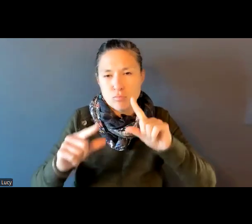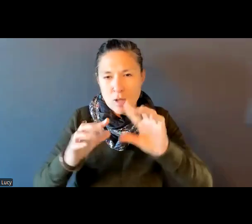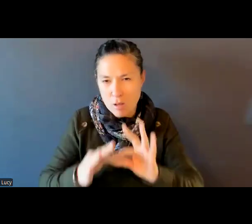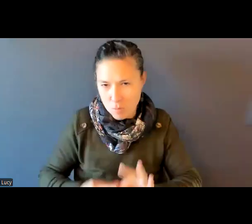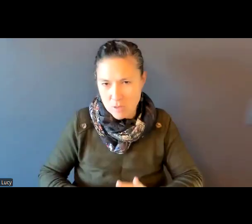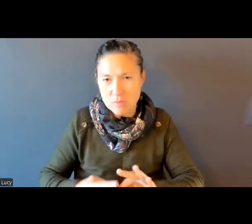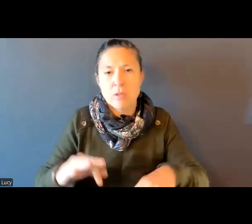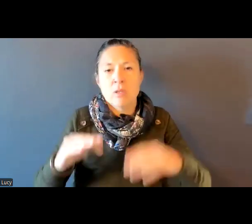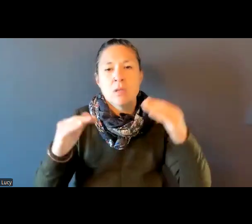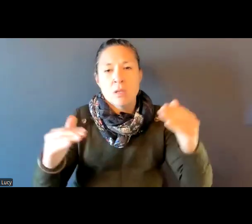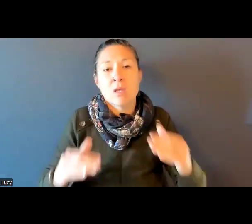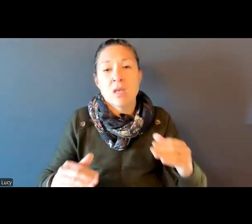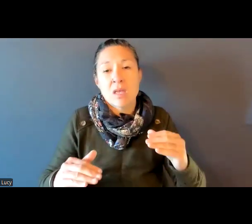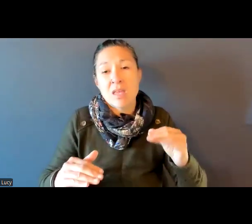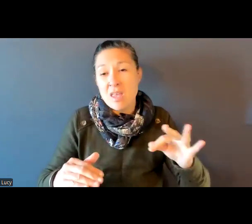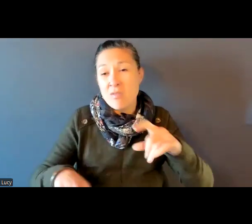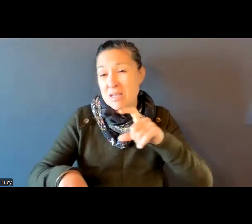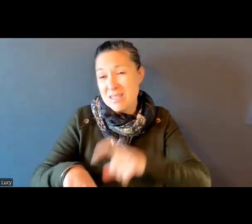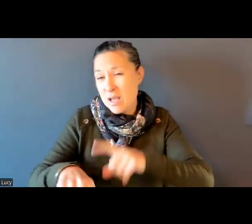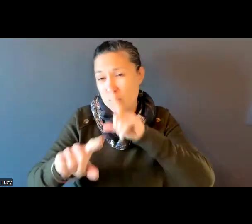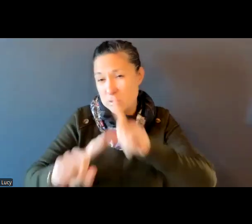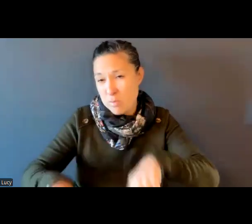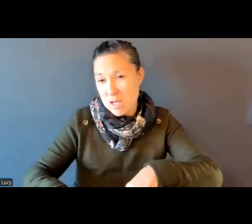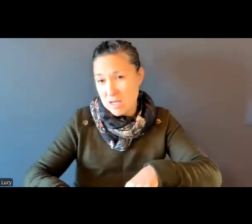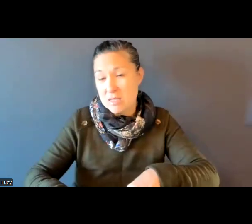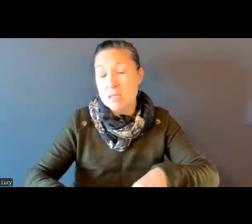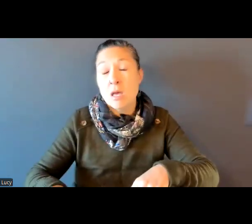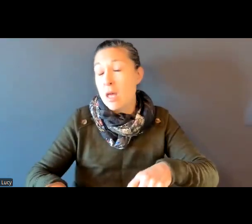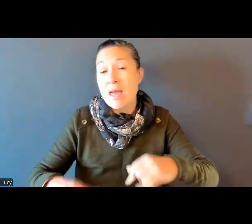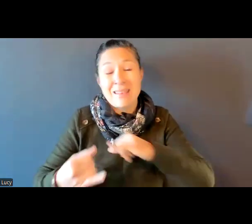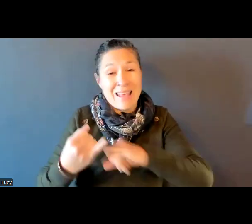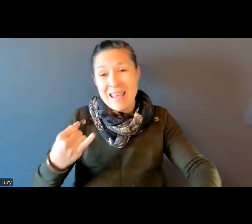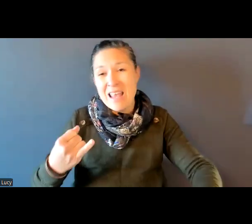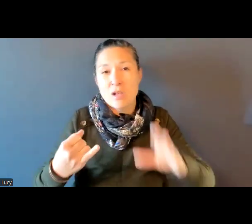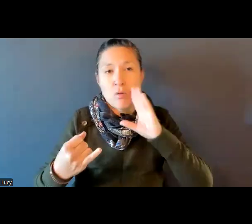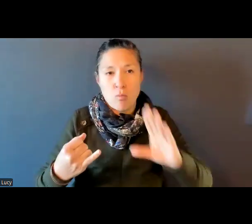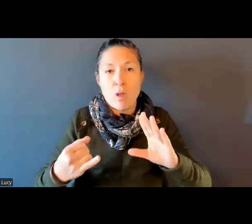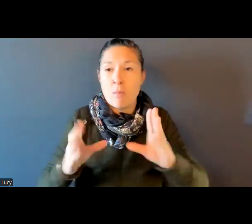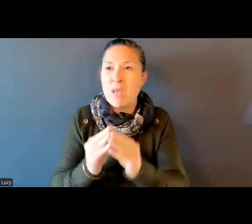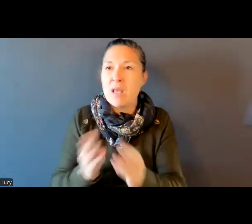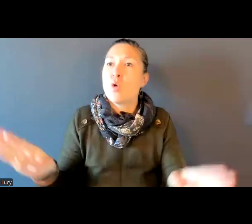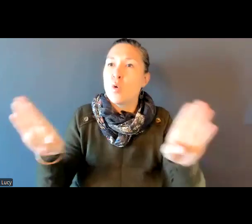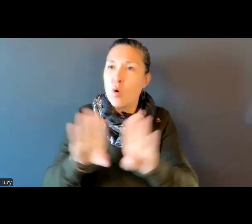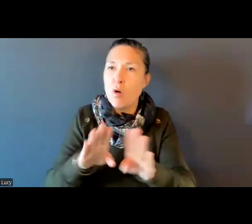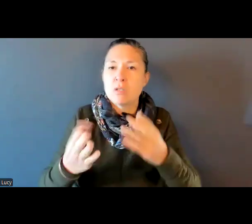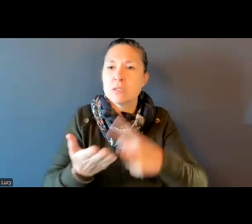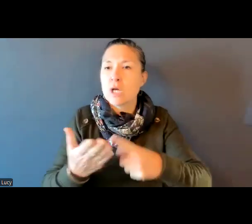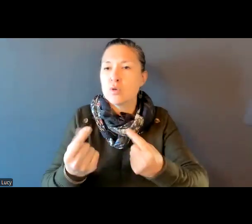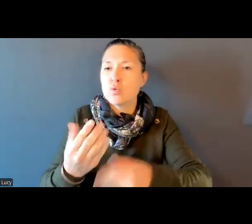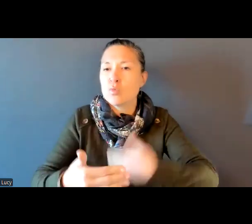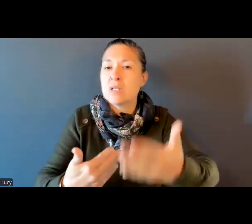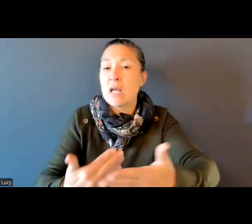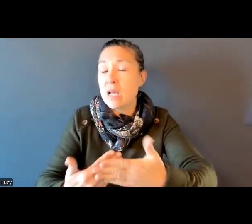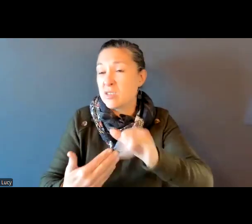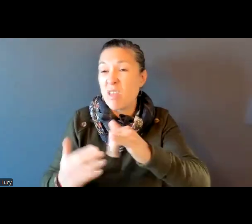time for responses, and then we will adjourn with next steps on our next meeting. So with that, I